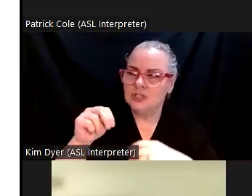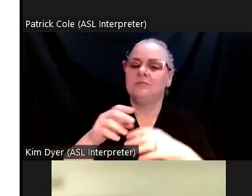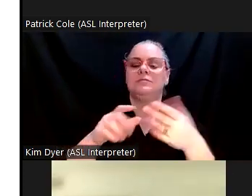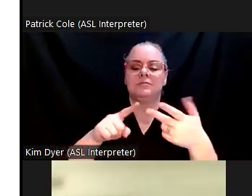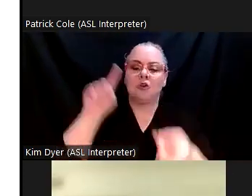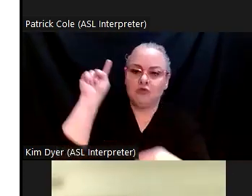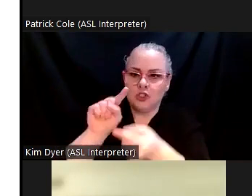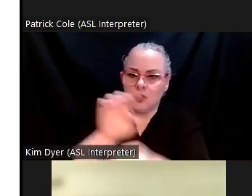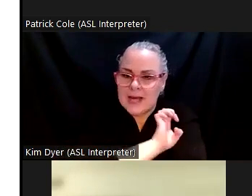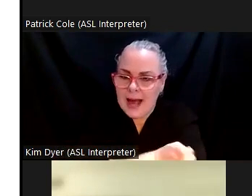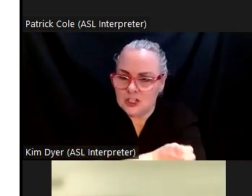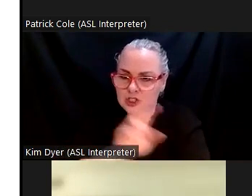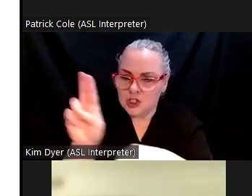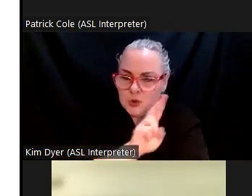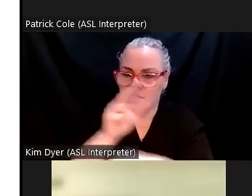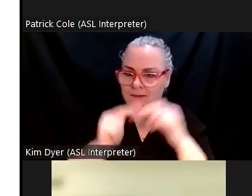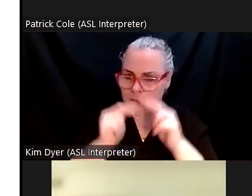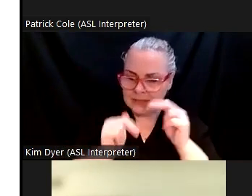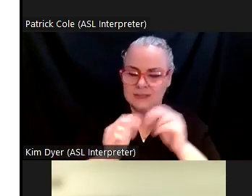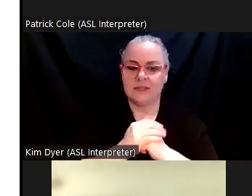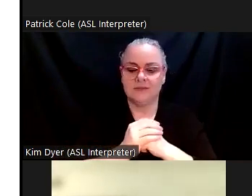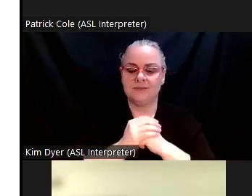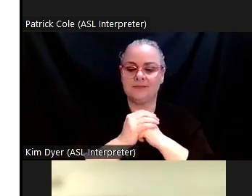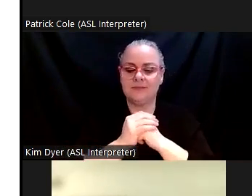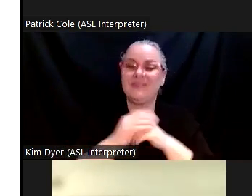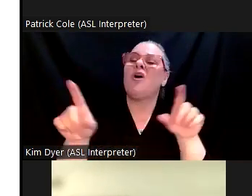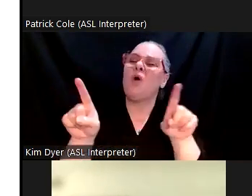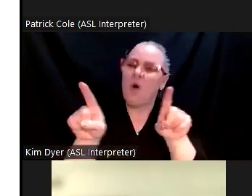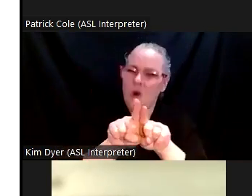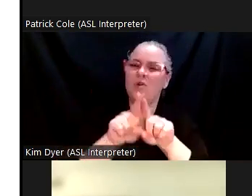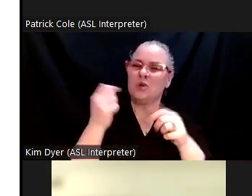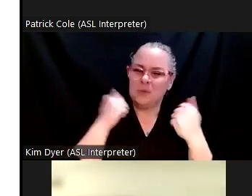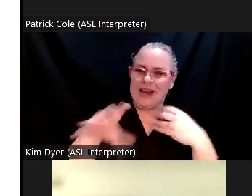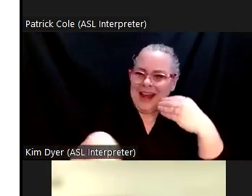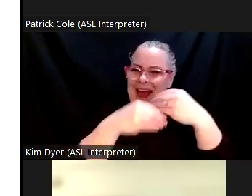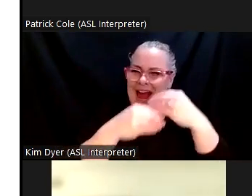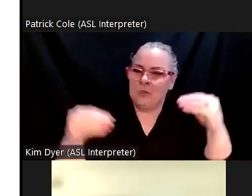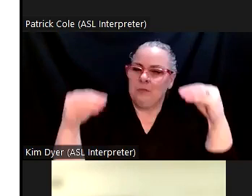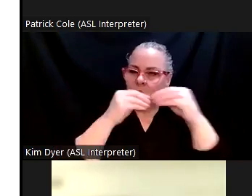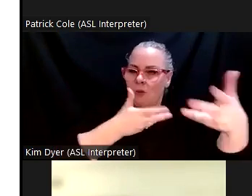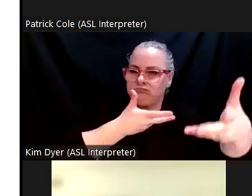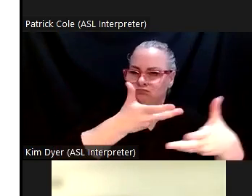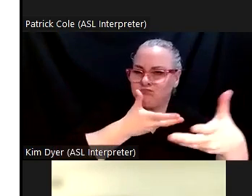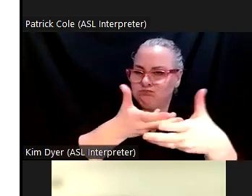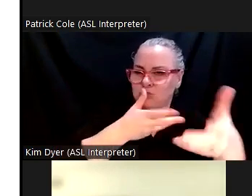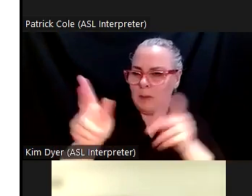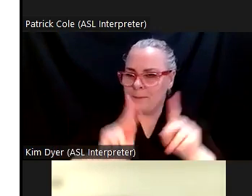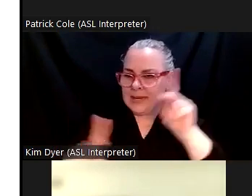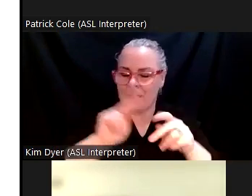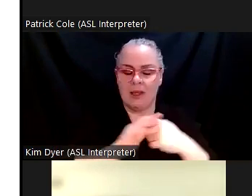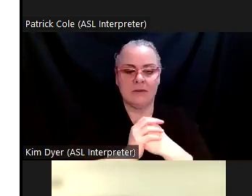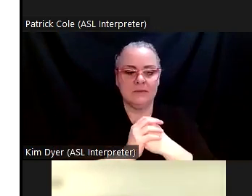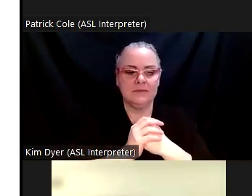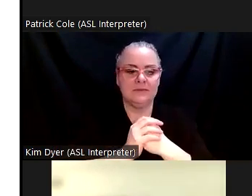use of our buildings. This is also a measure where we can add in a lot more engagement pairing